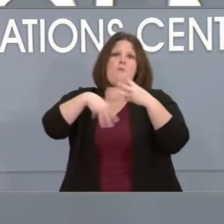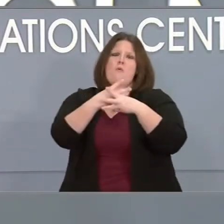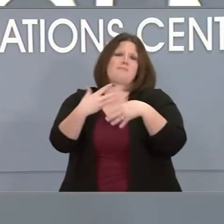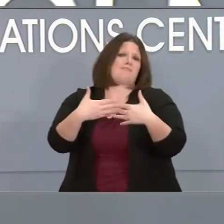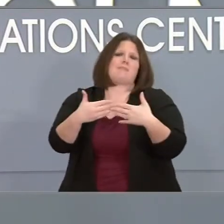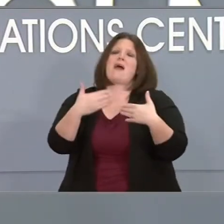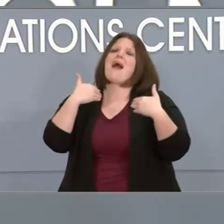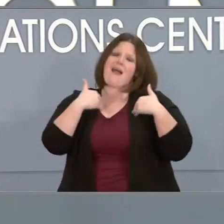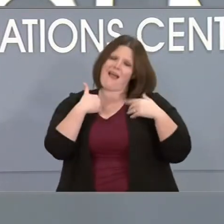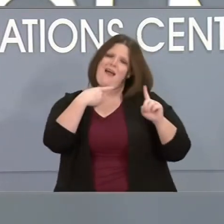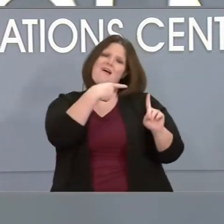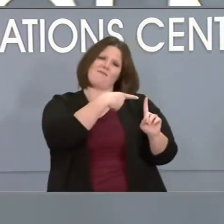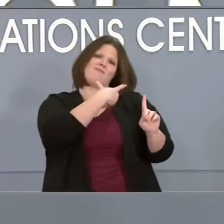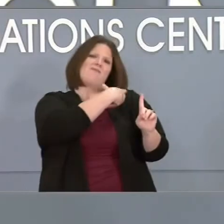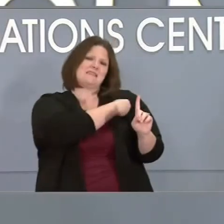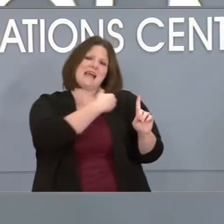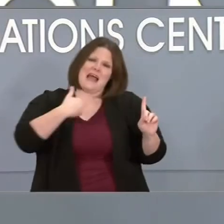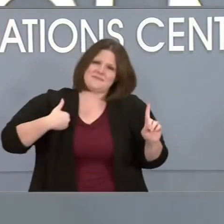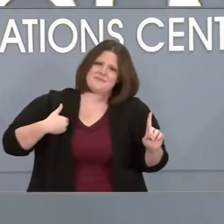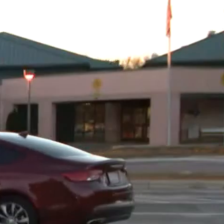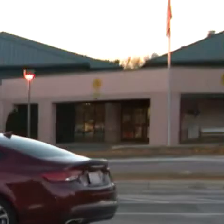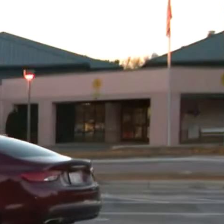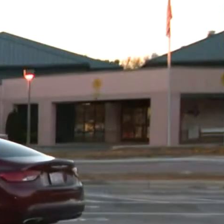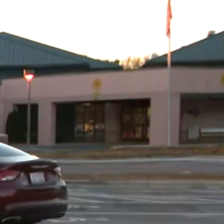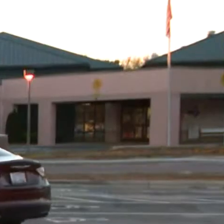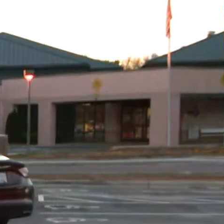effective vaccine.